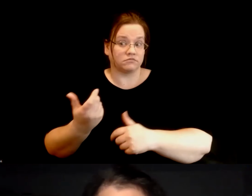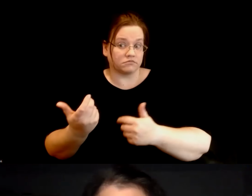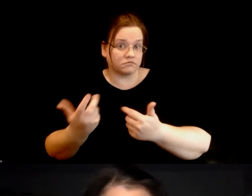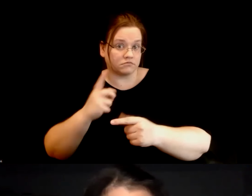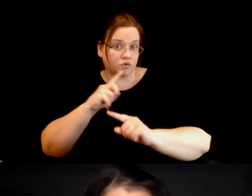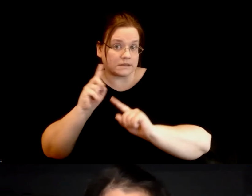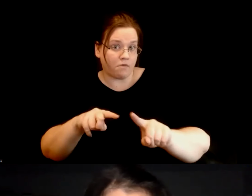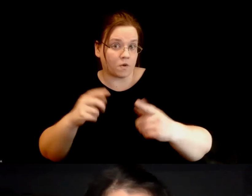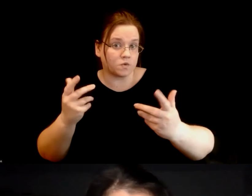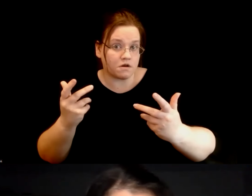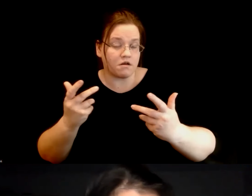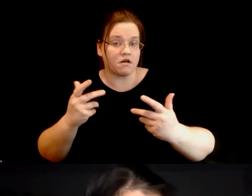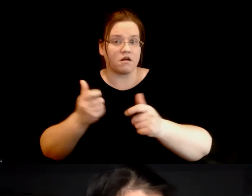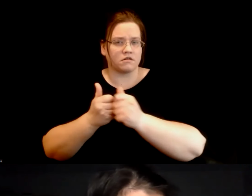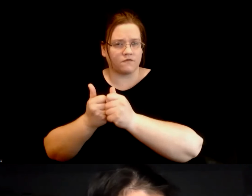that?